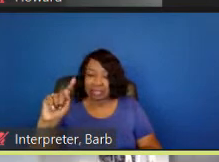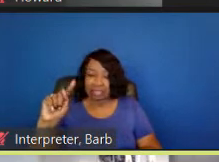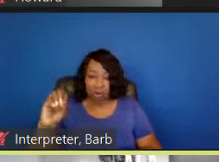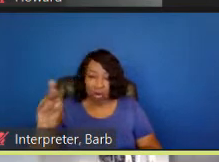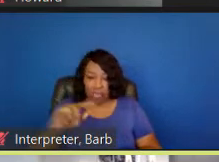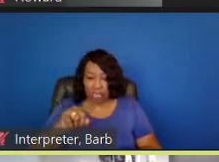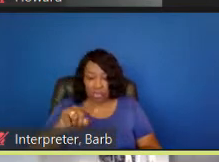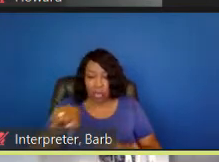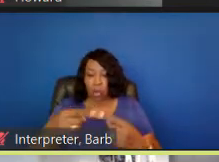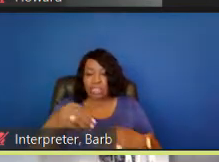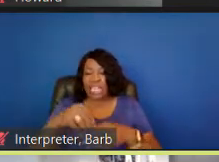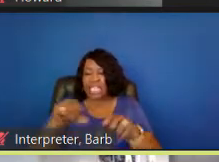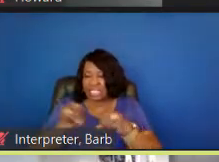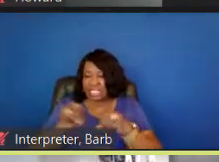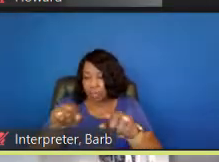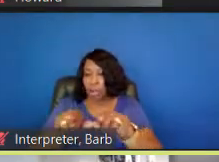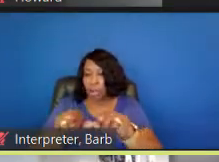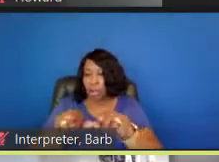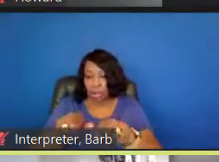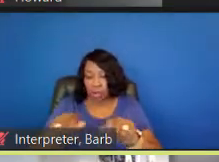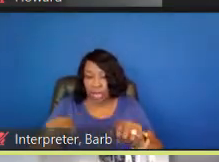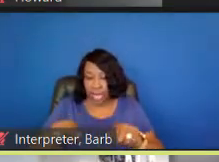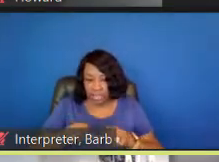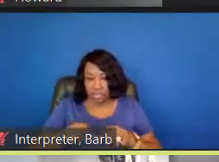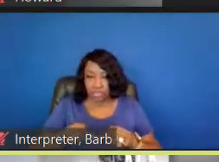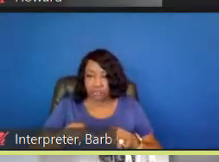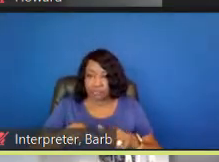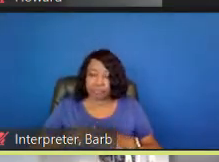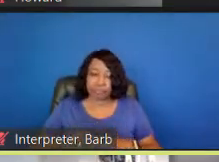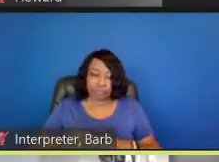location. Next, please.